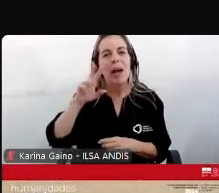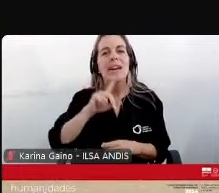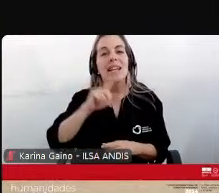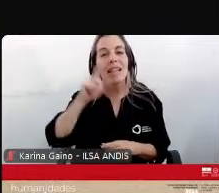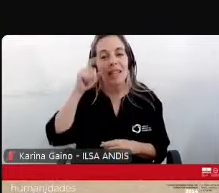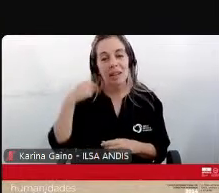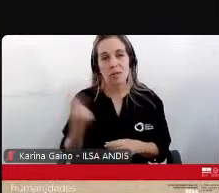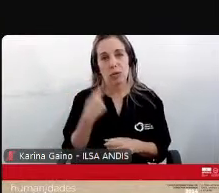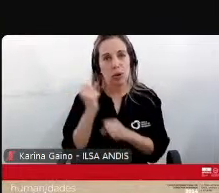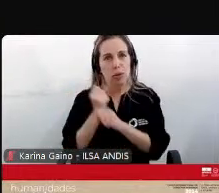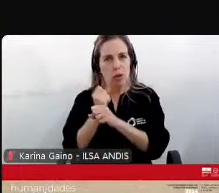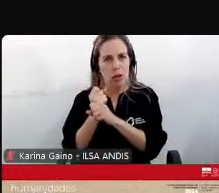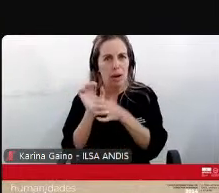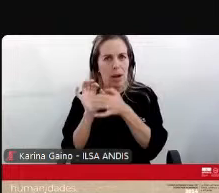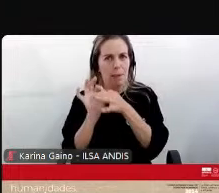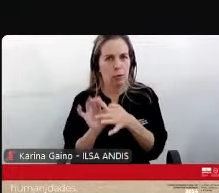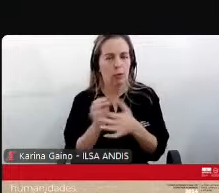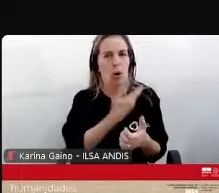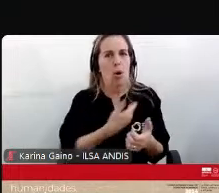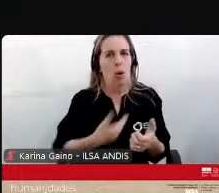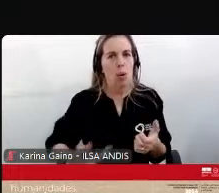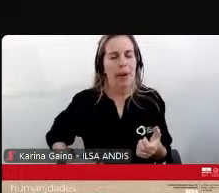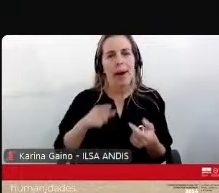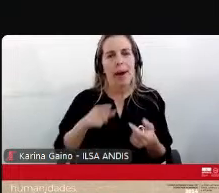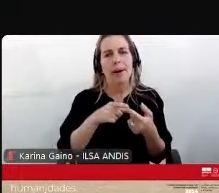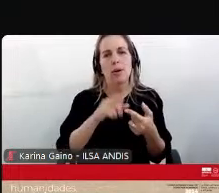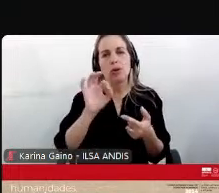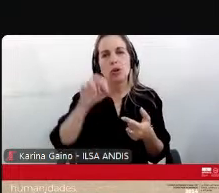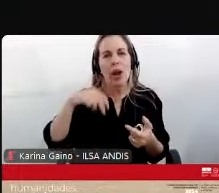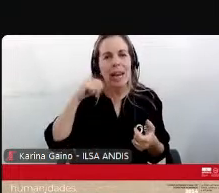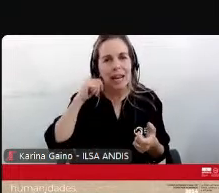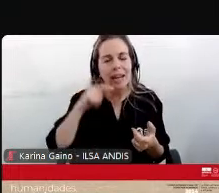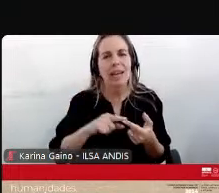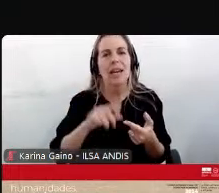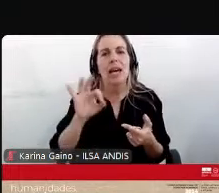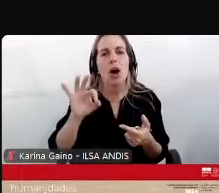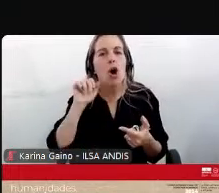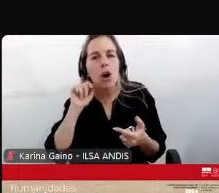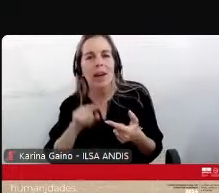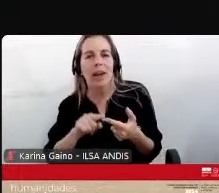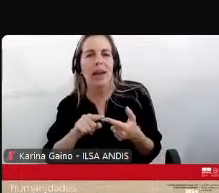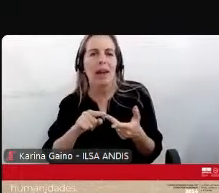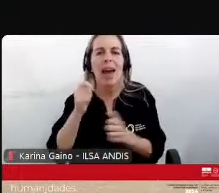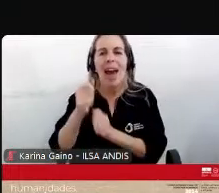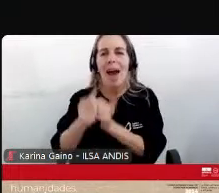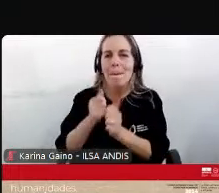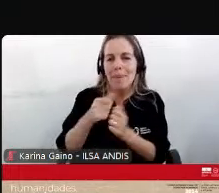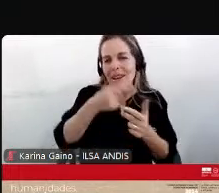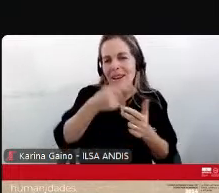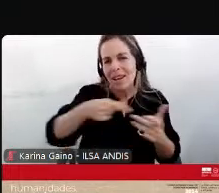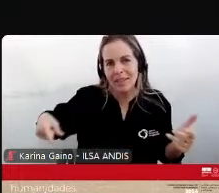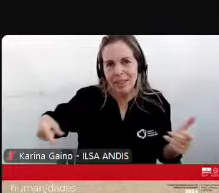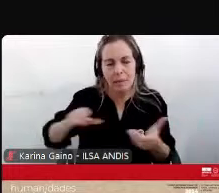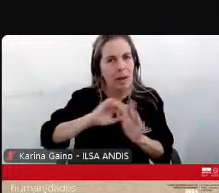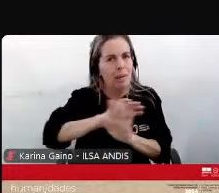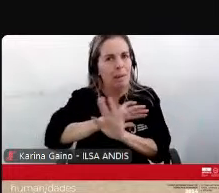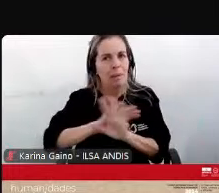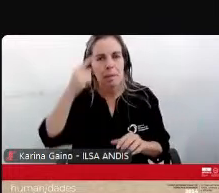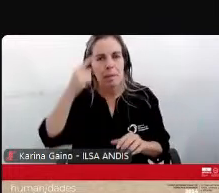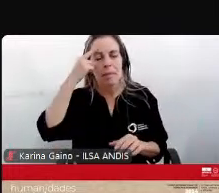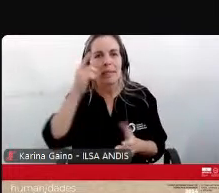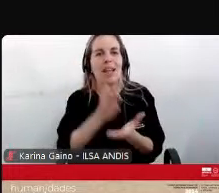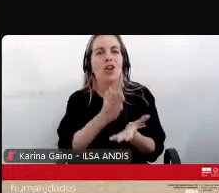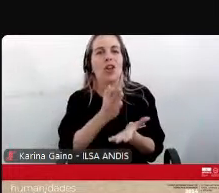society organizations, and businesses to eliminate the most severe labor and human rights abuses from global supply chains.